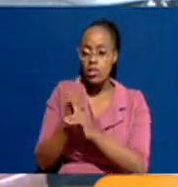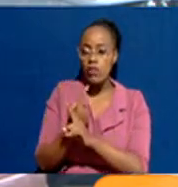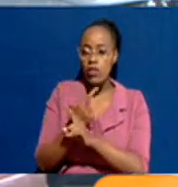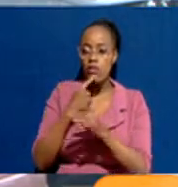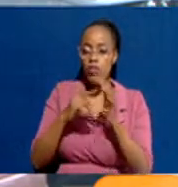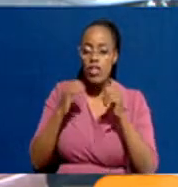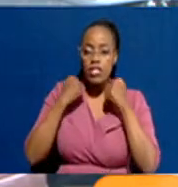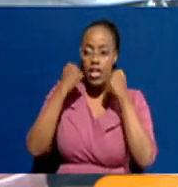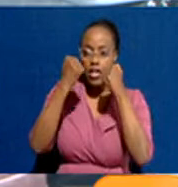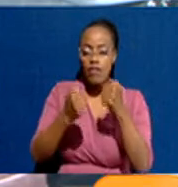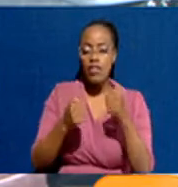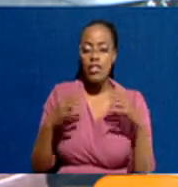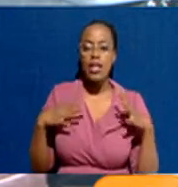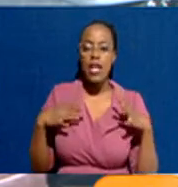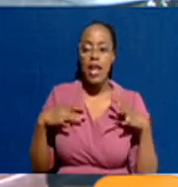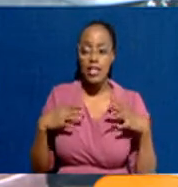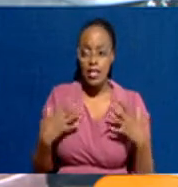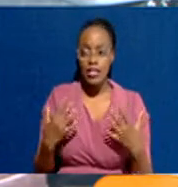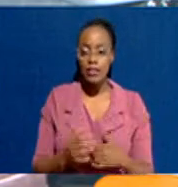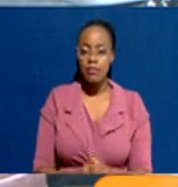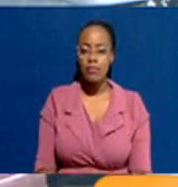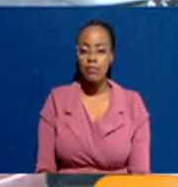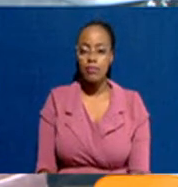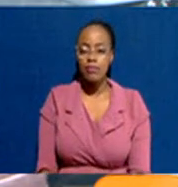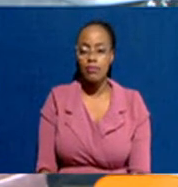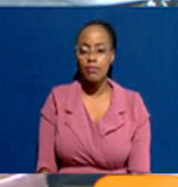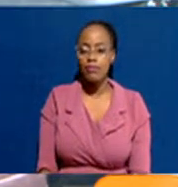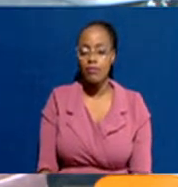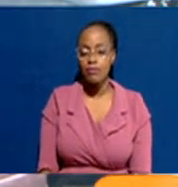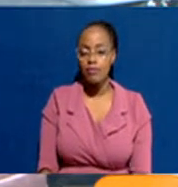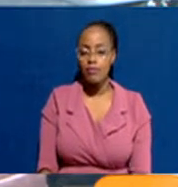that driving is a luxury. Faisal Ahmed, Citizen TV,